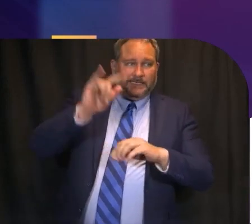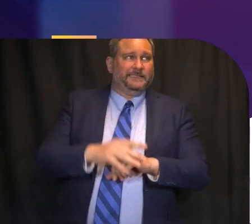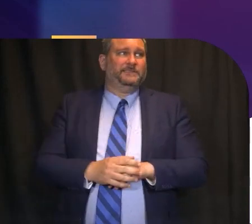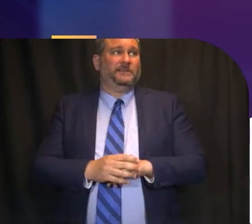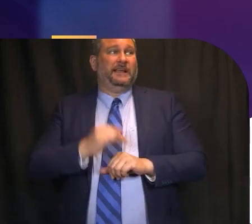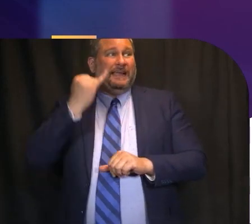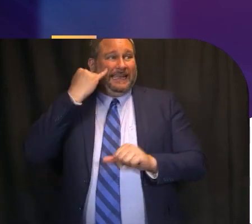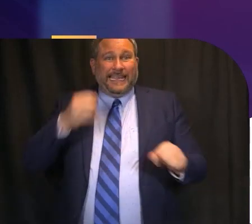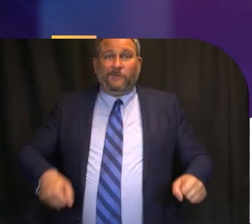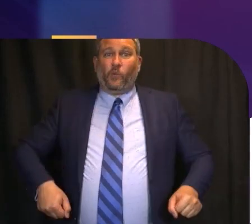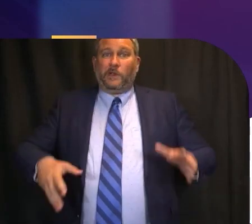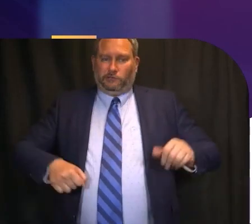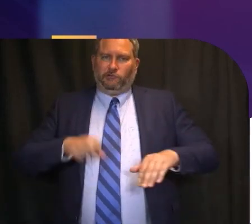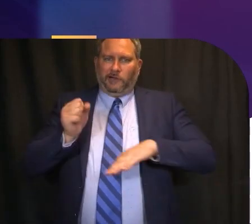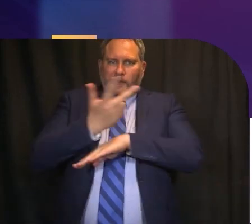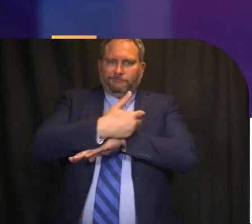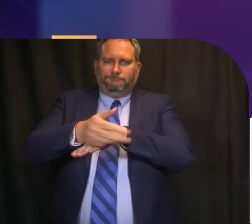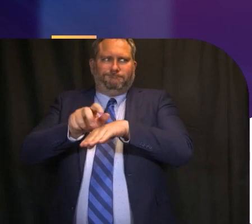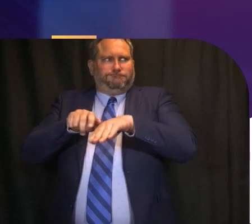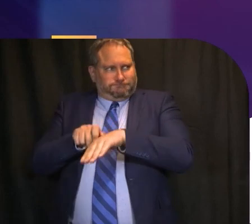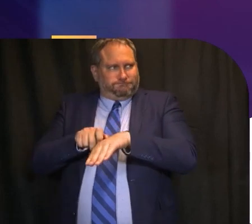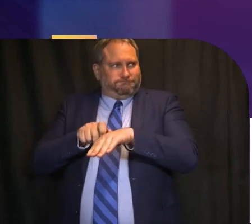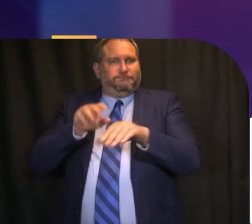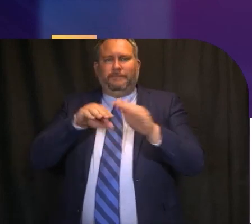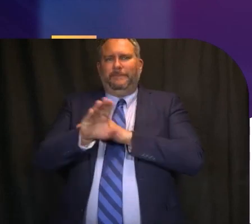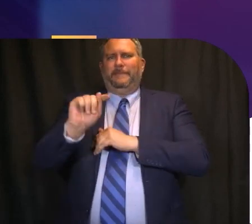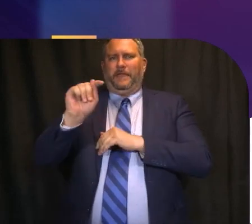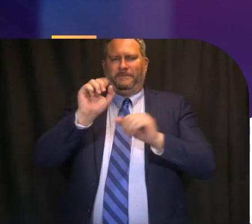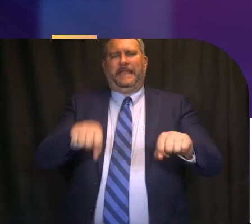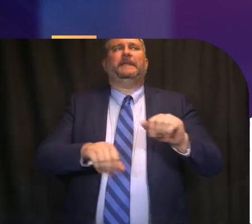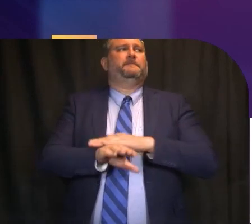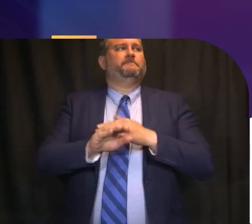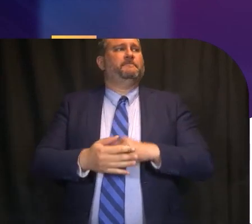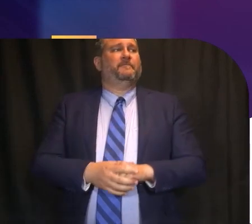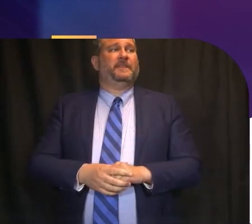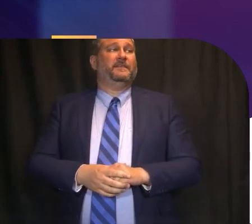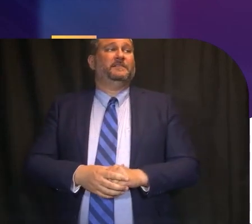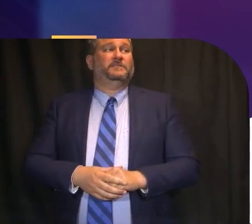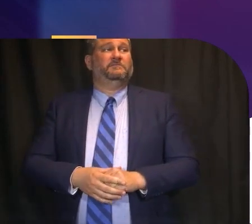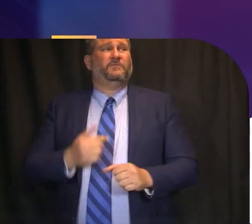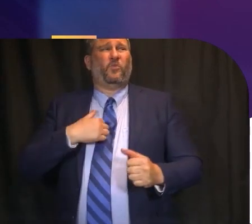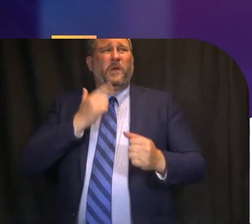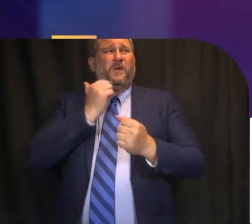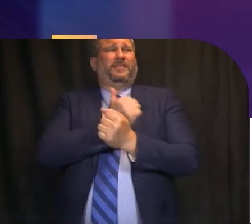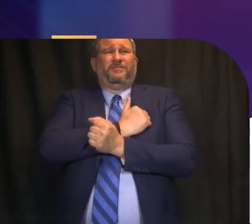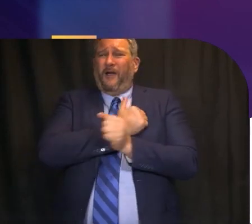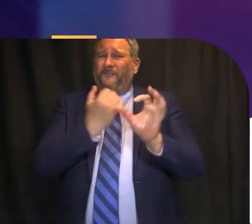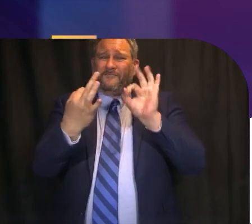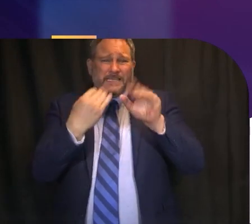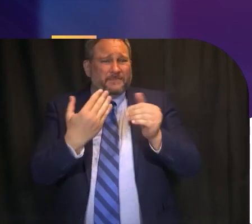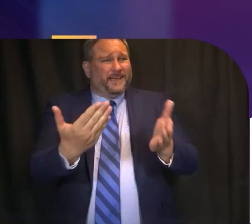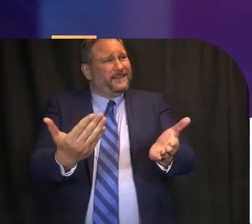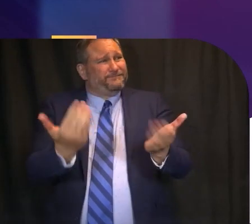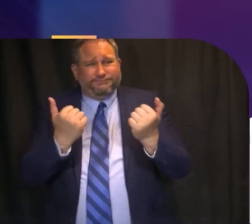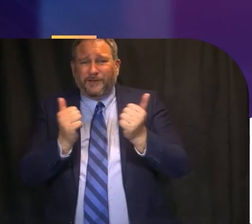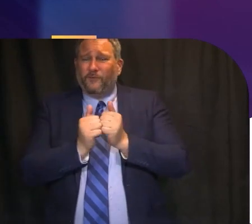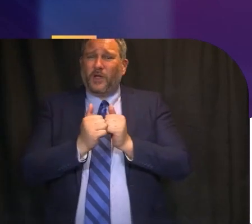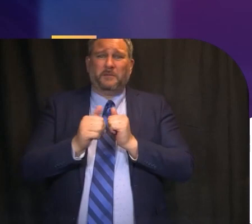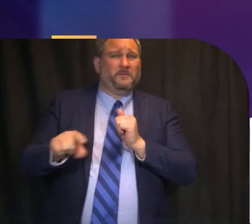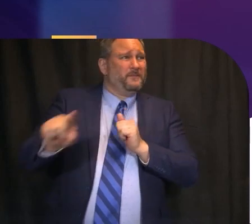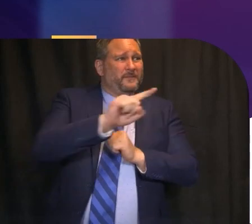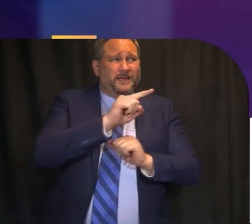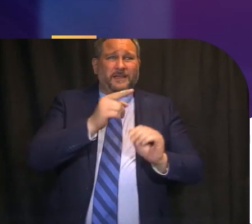that proposal and share feedback on the effectiveness and timeliness of the accessibility improvements in the proposed rule so that we can make